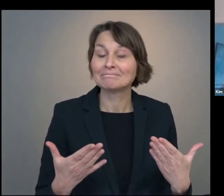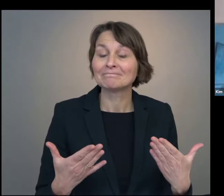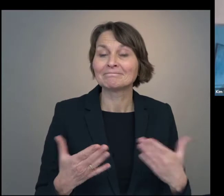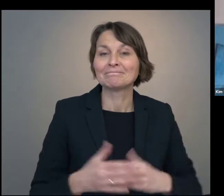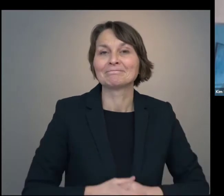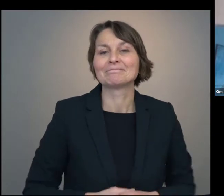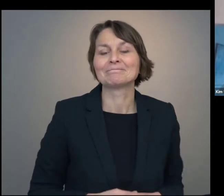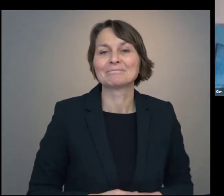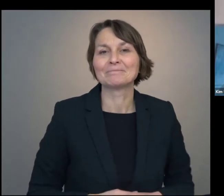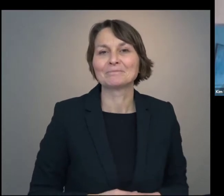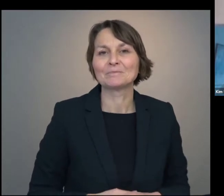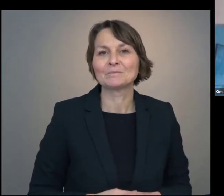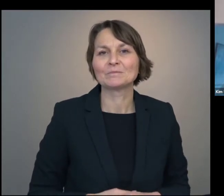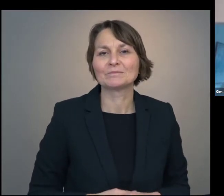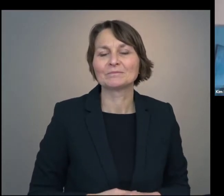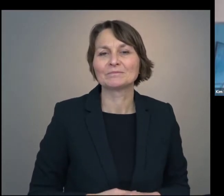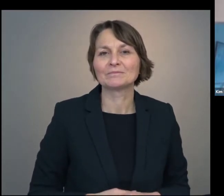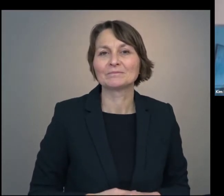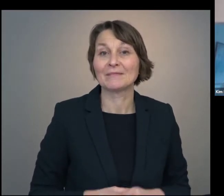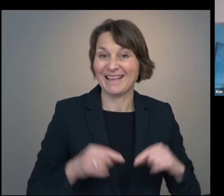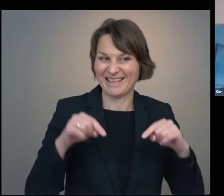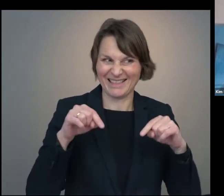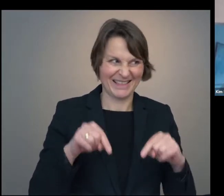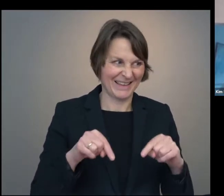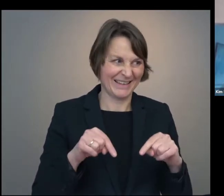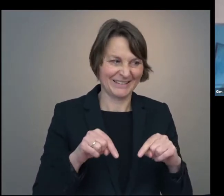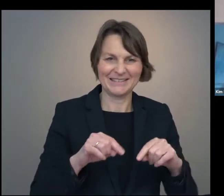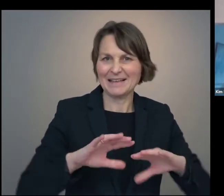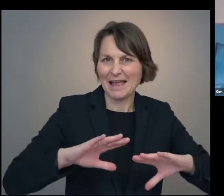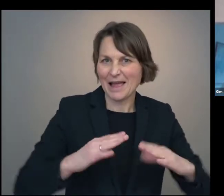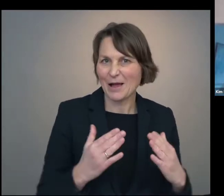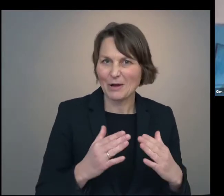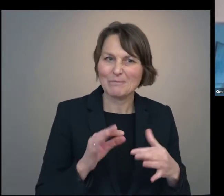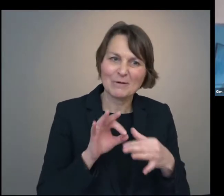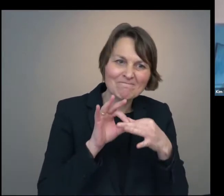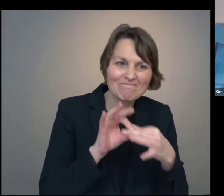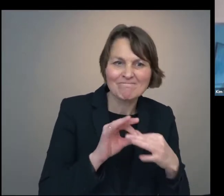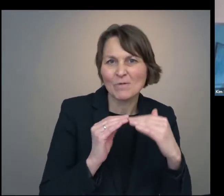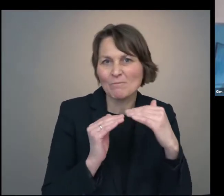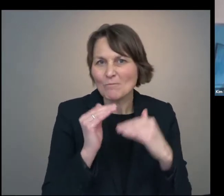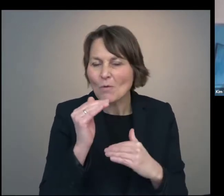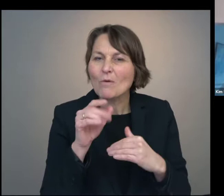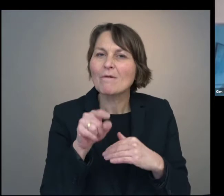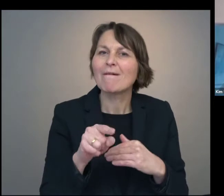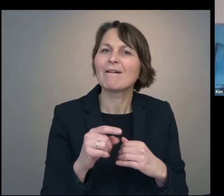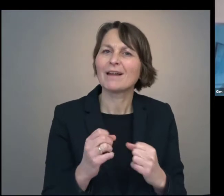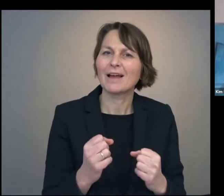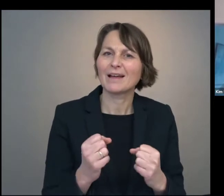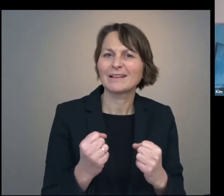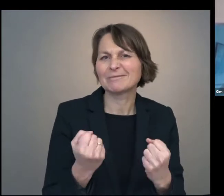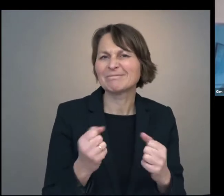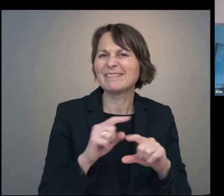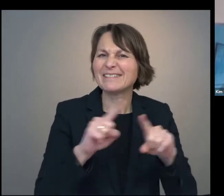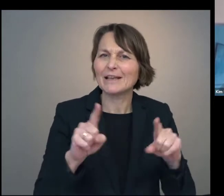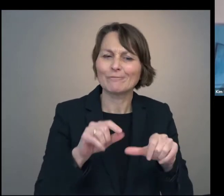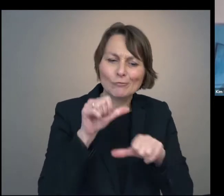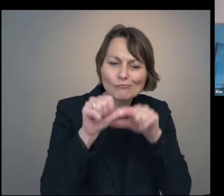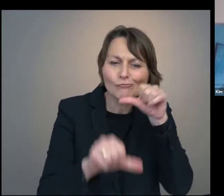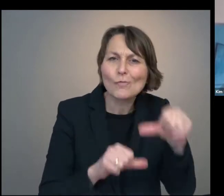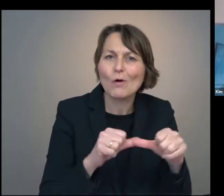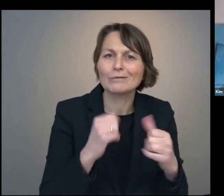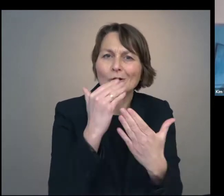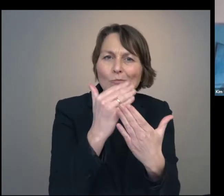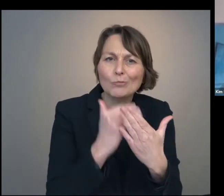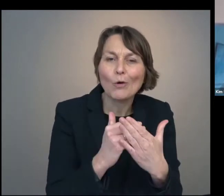a lot is enabling this engagement through building really strong processes,